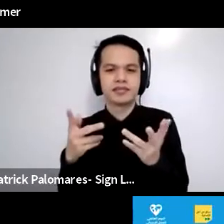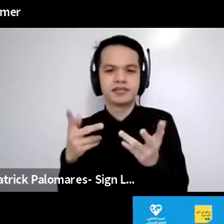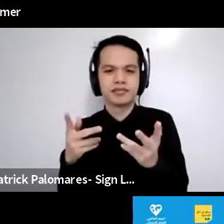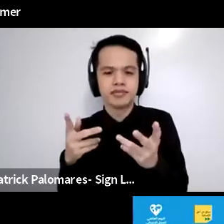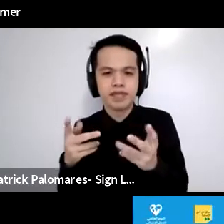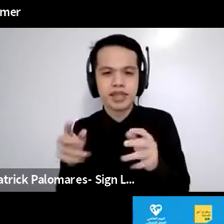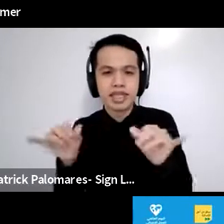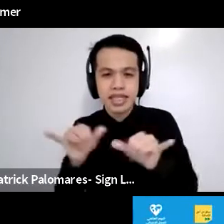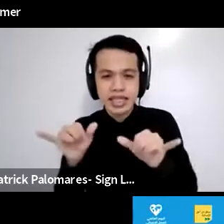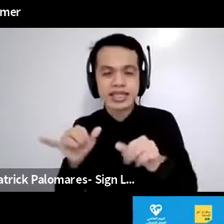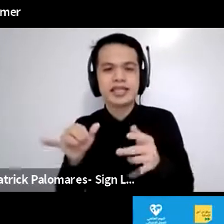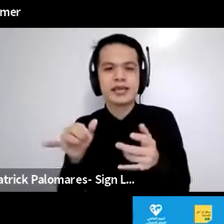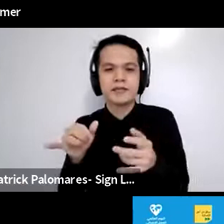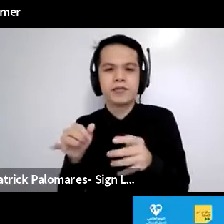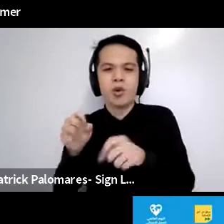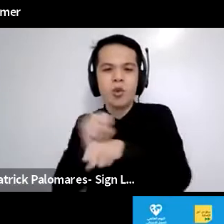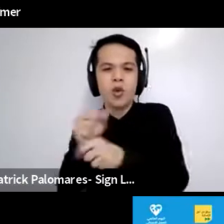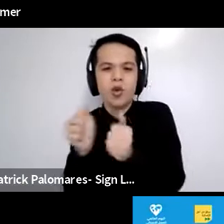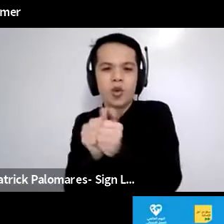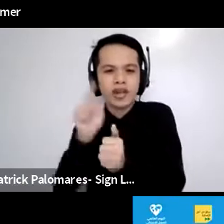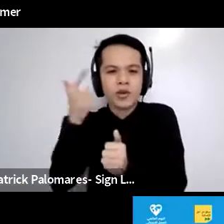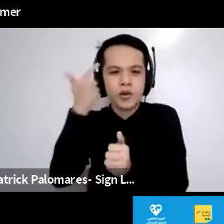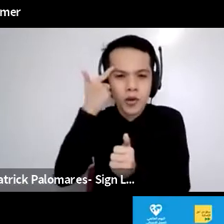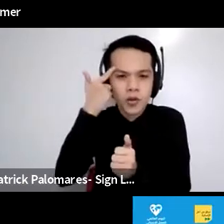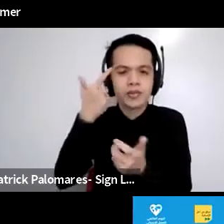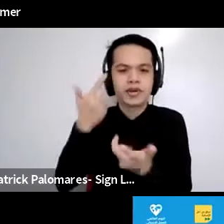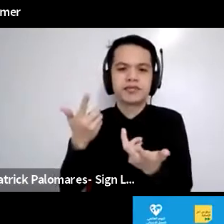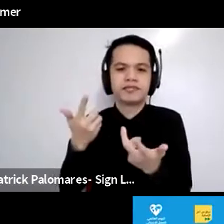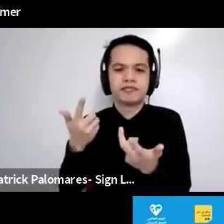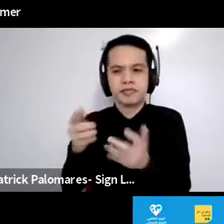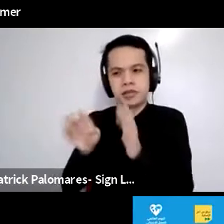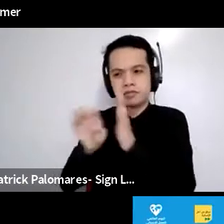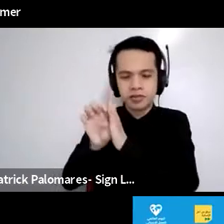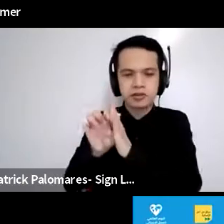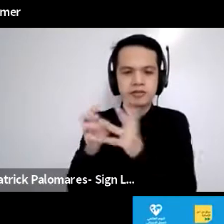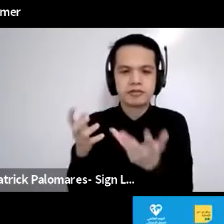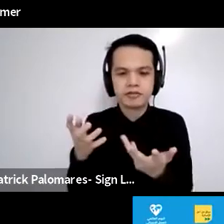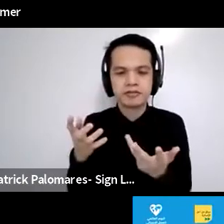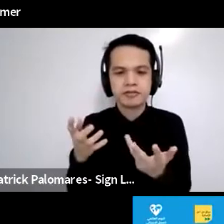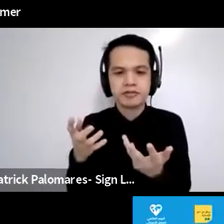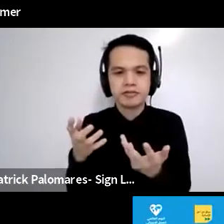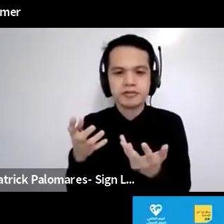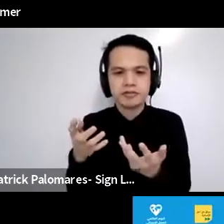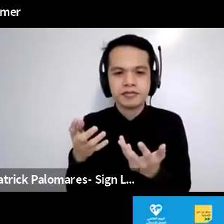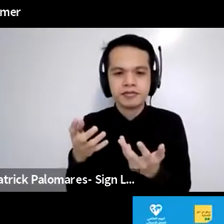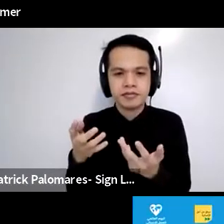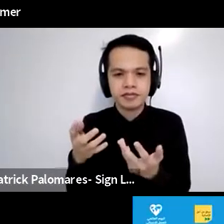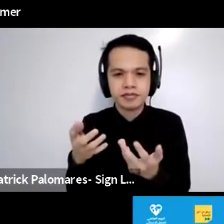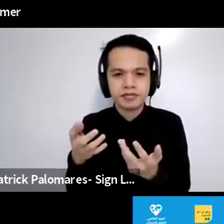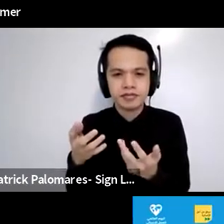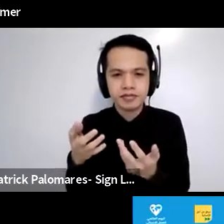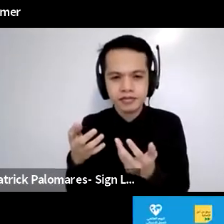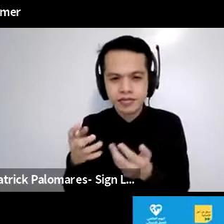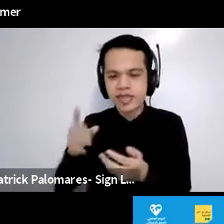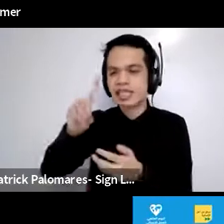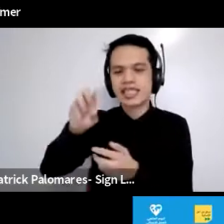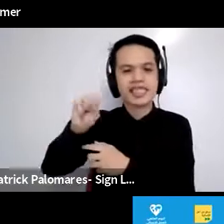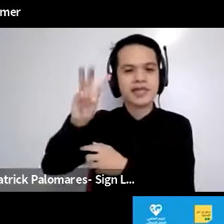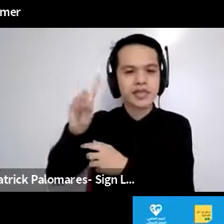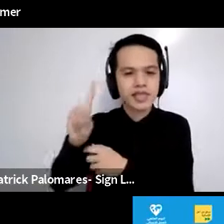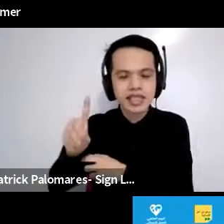we're working closely with government agencies, for example, NDRIMC, DSWD,